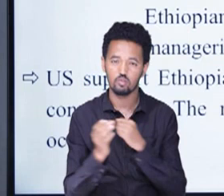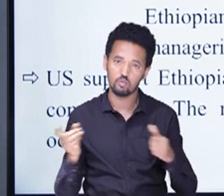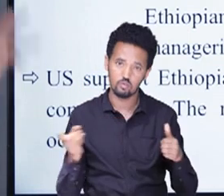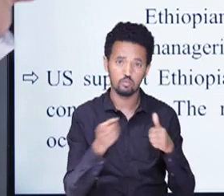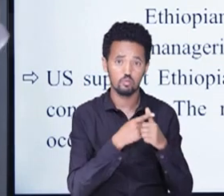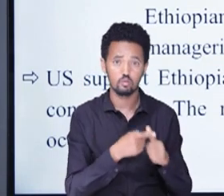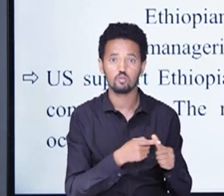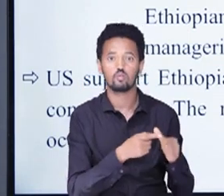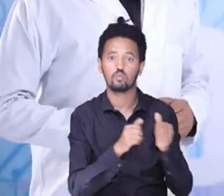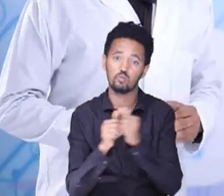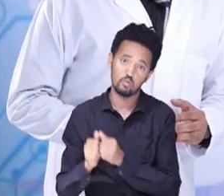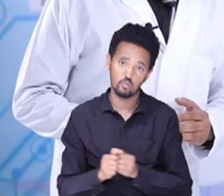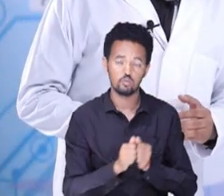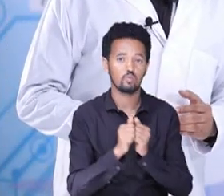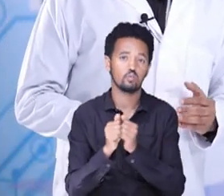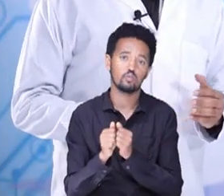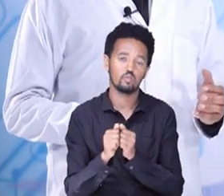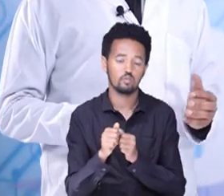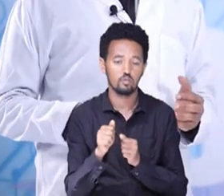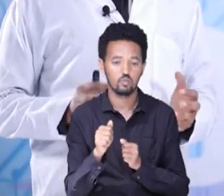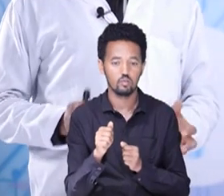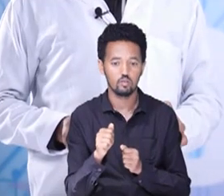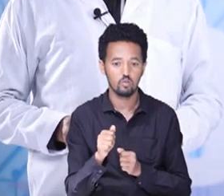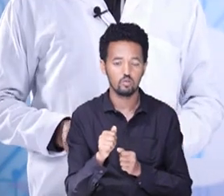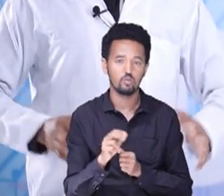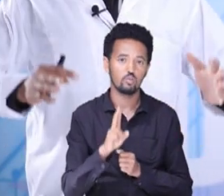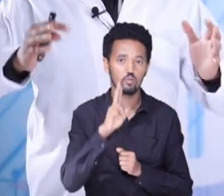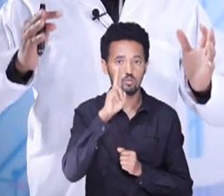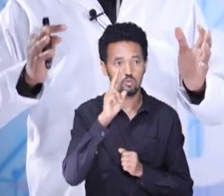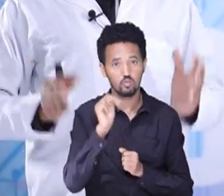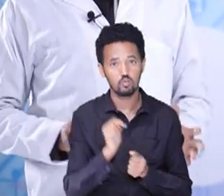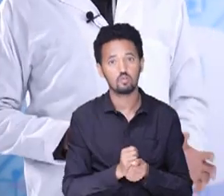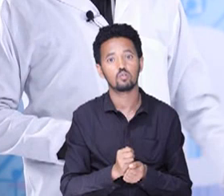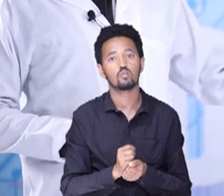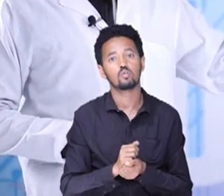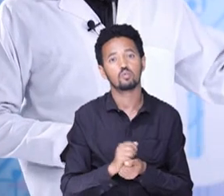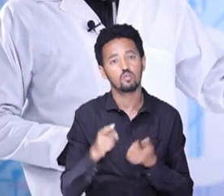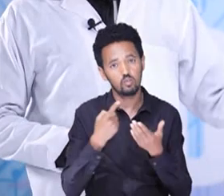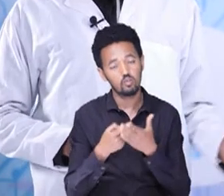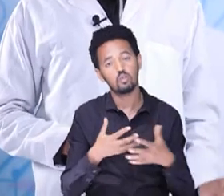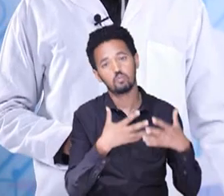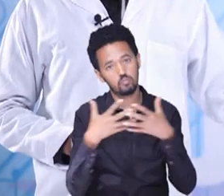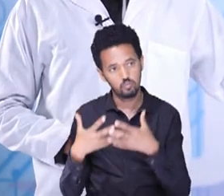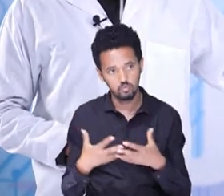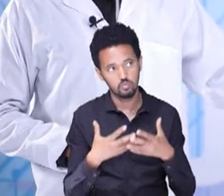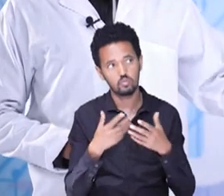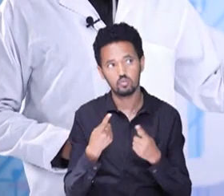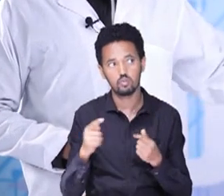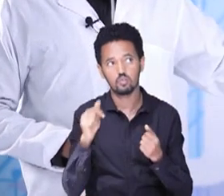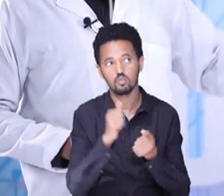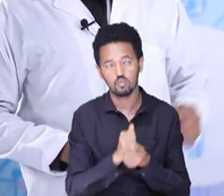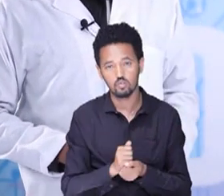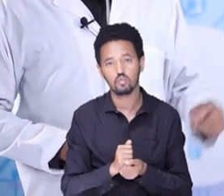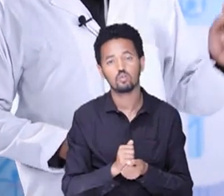UN. The other one, US assistance of civil aviation. In 1945, the American